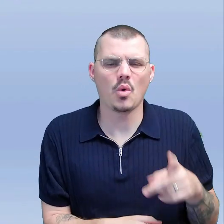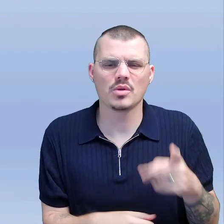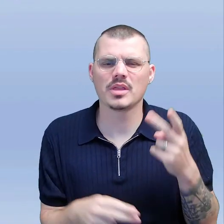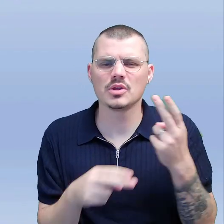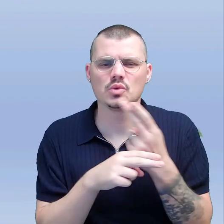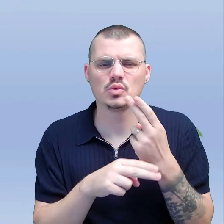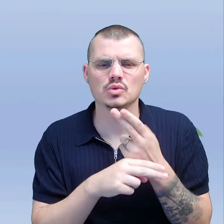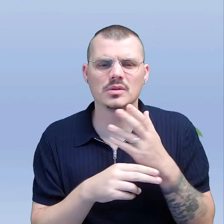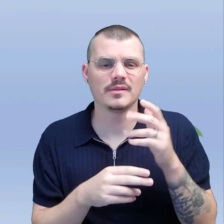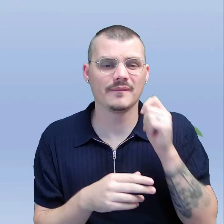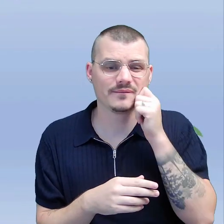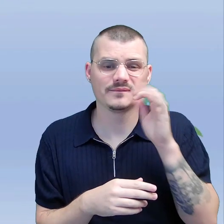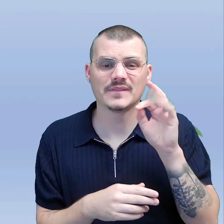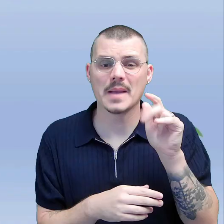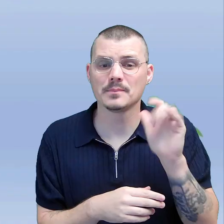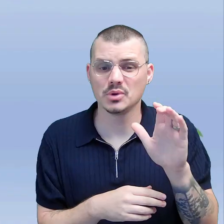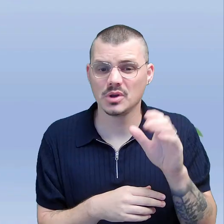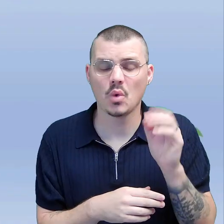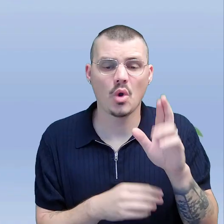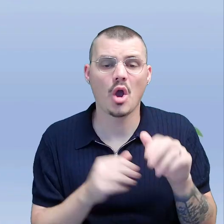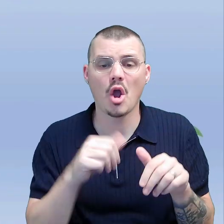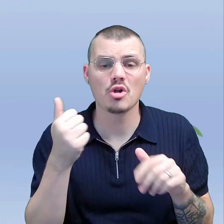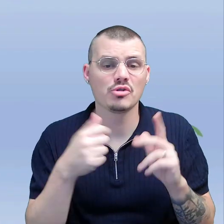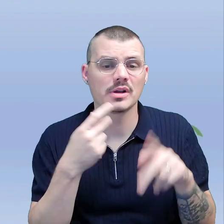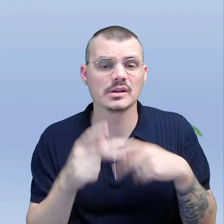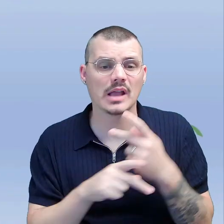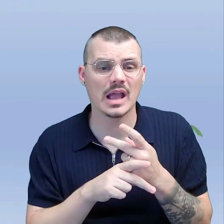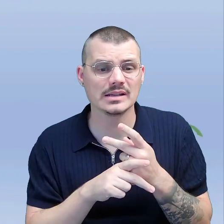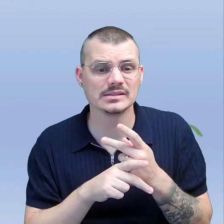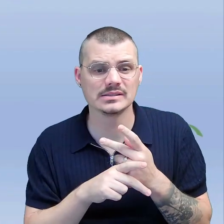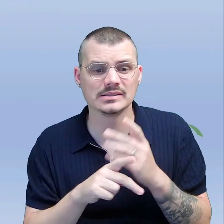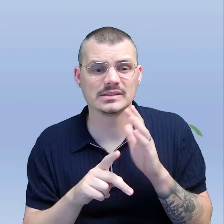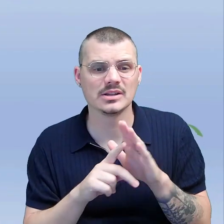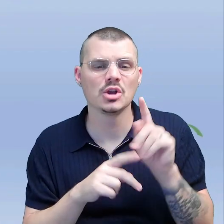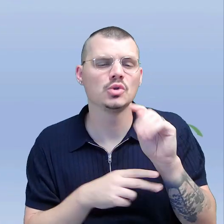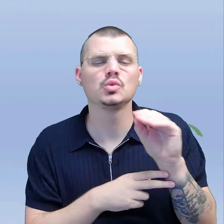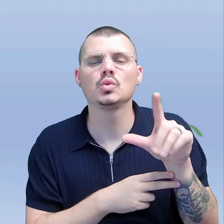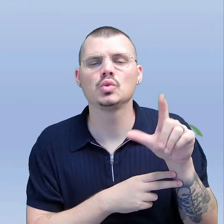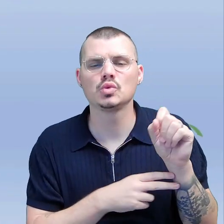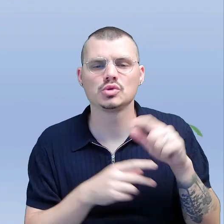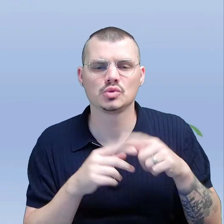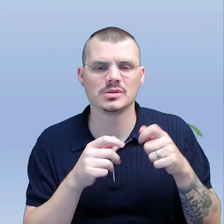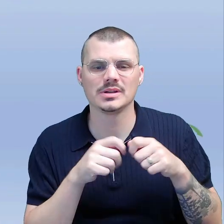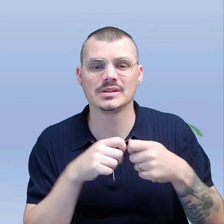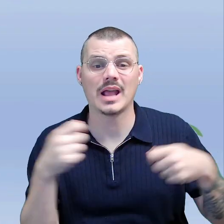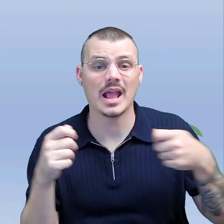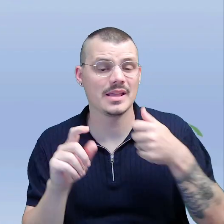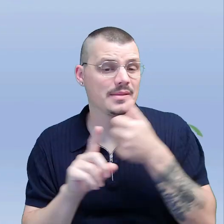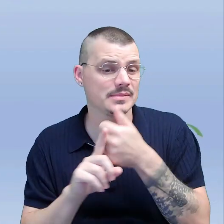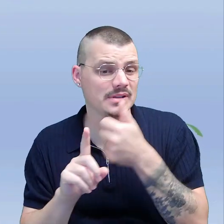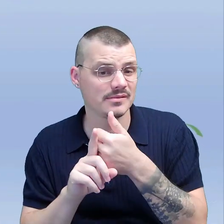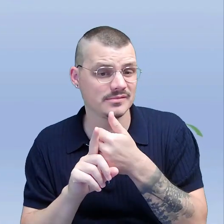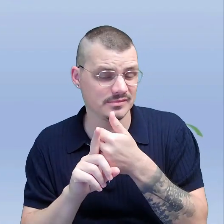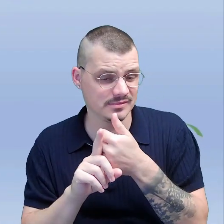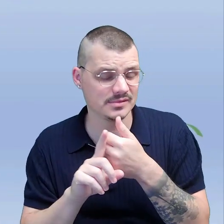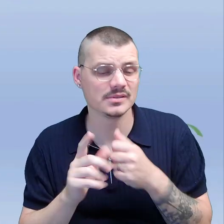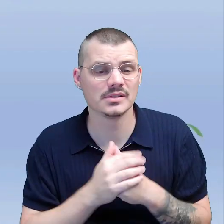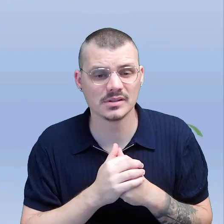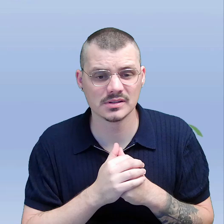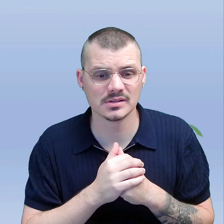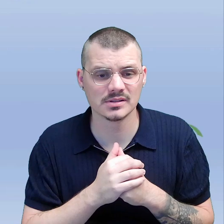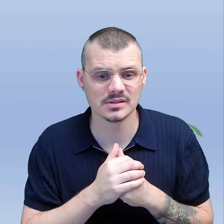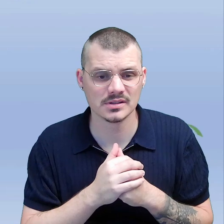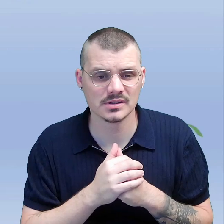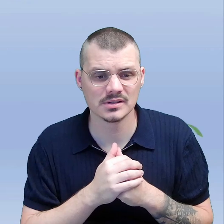or they use pieces of fabric or other kinds of tools to tie themselves